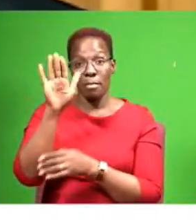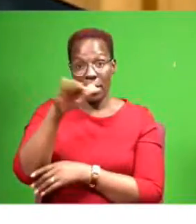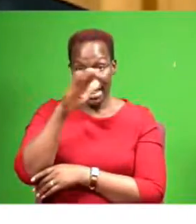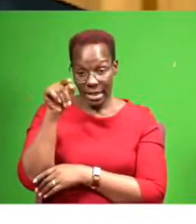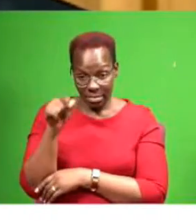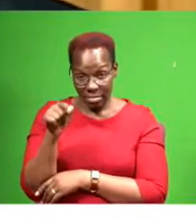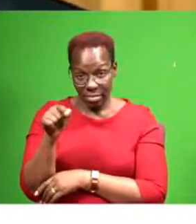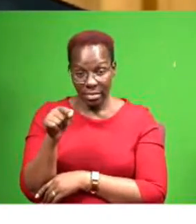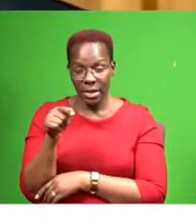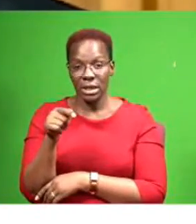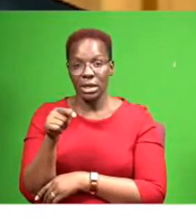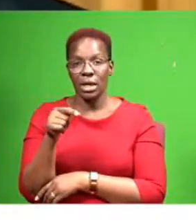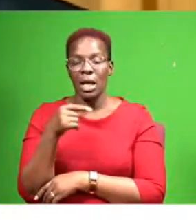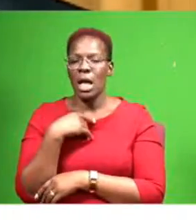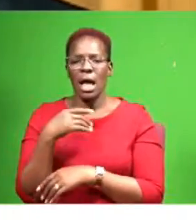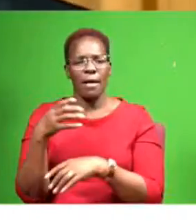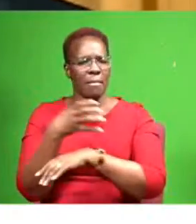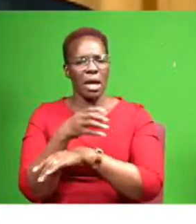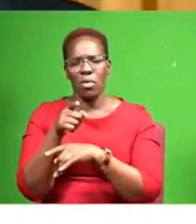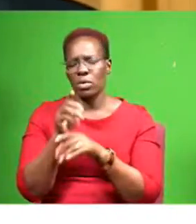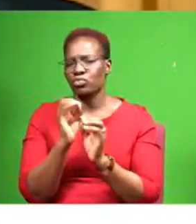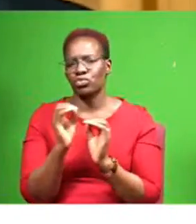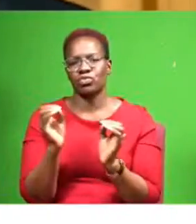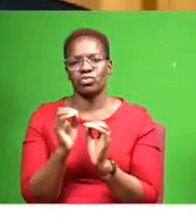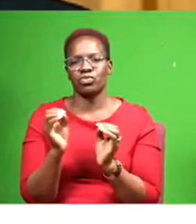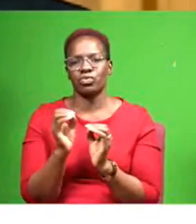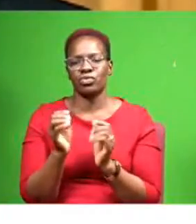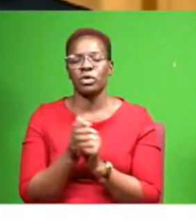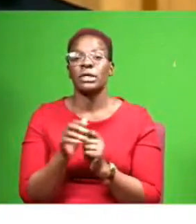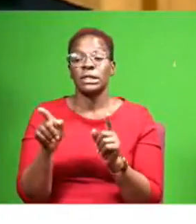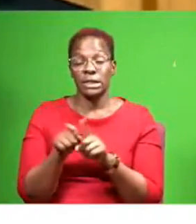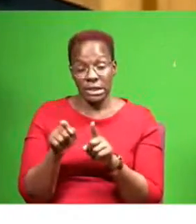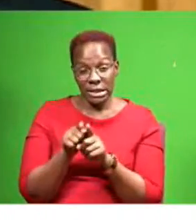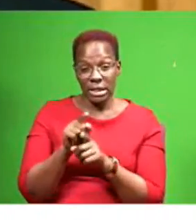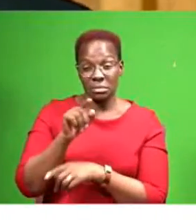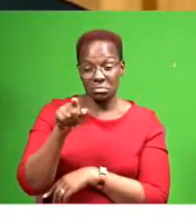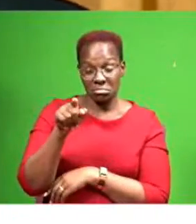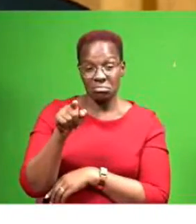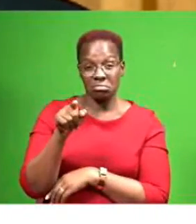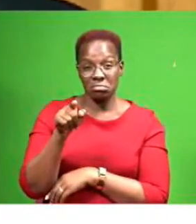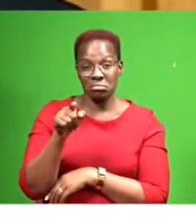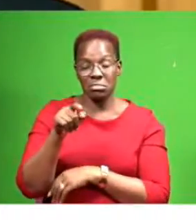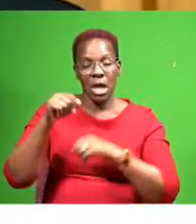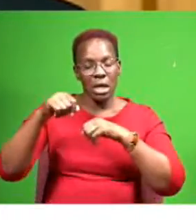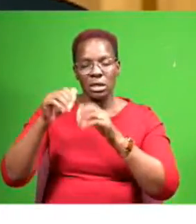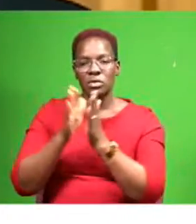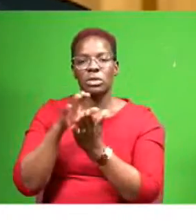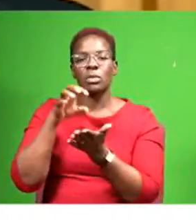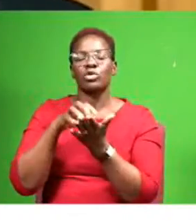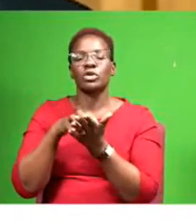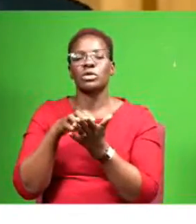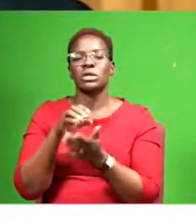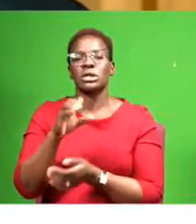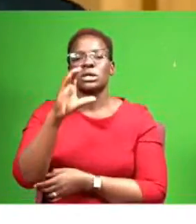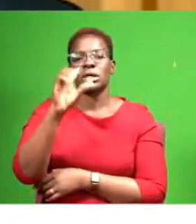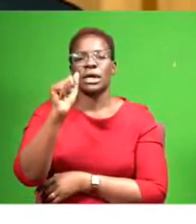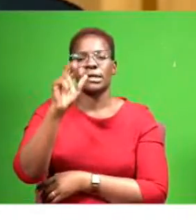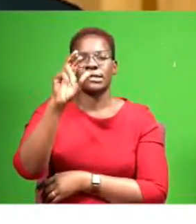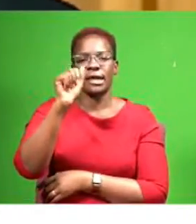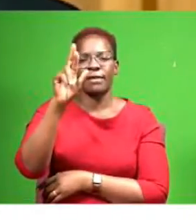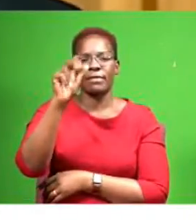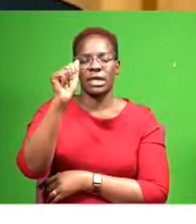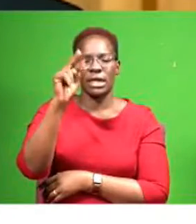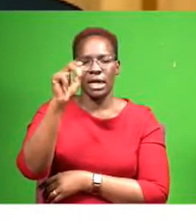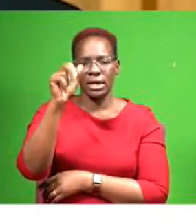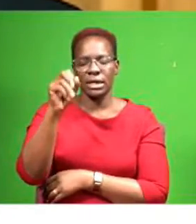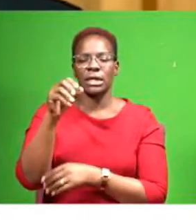has no such powers. Ringera J. concurred with the position in the Kasavananda case that Parliament